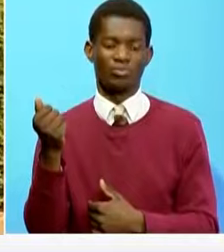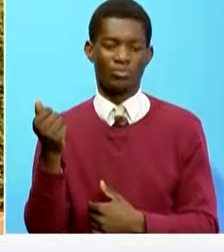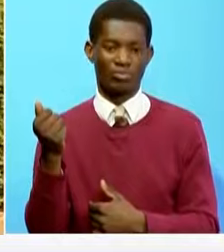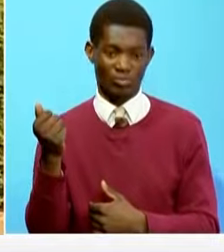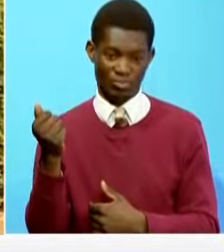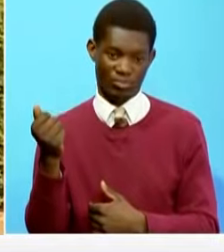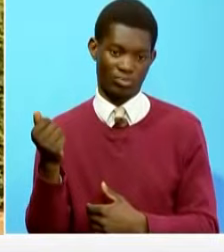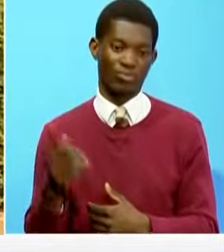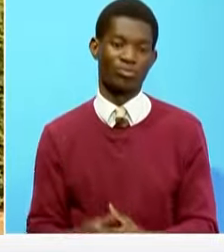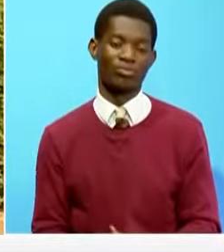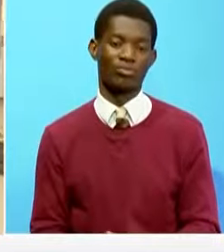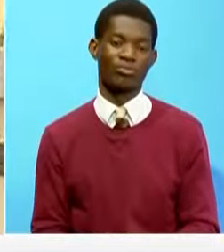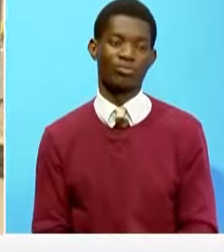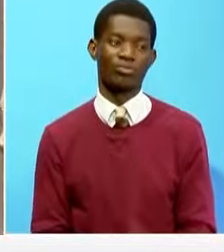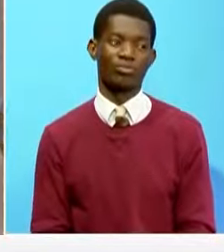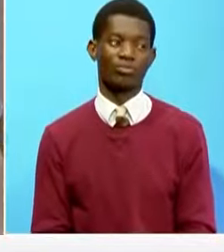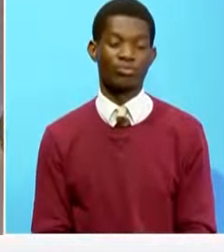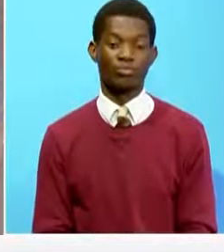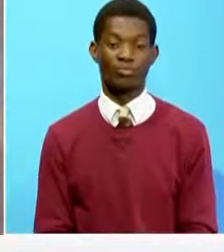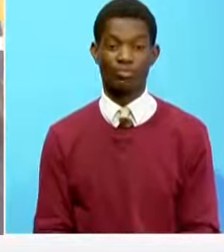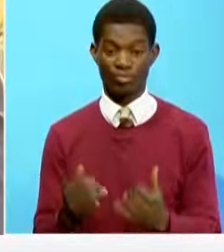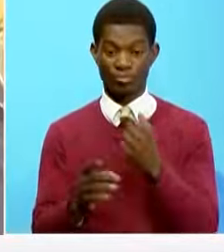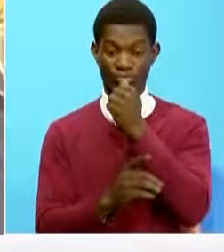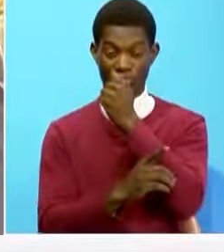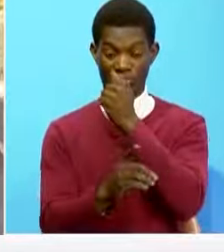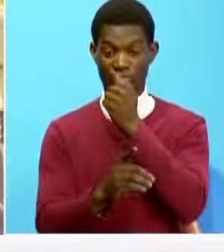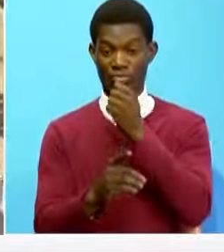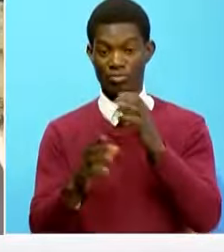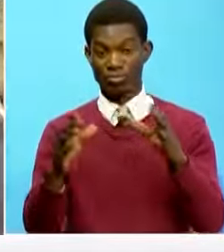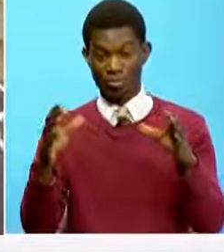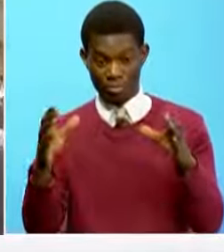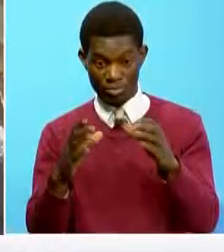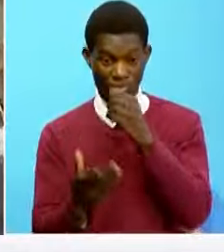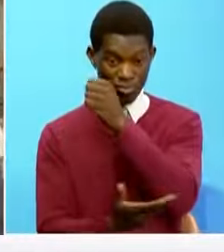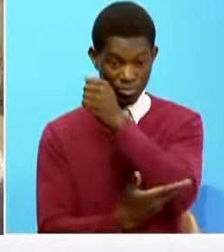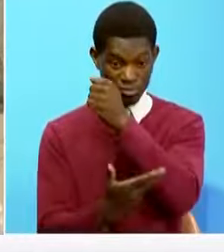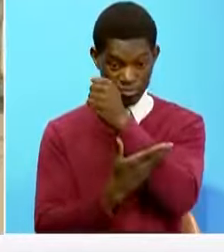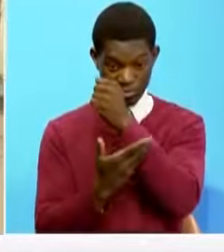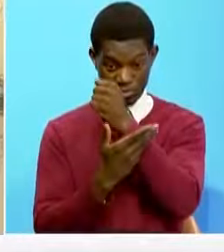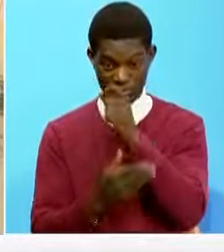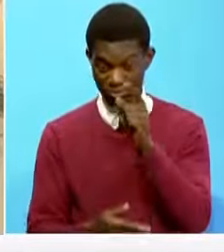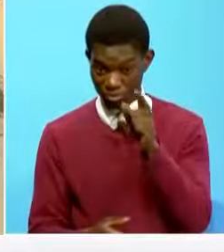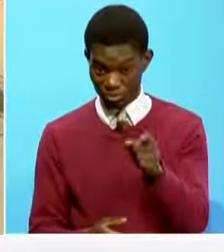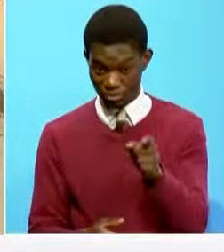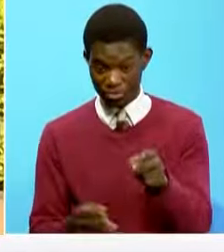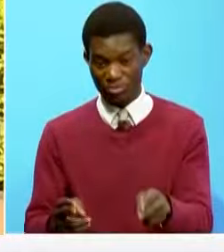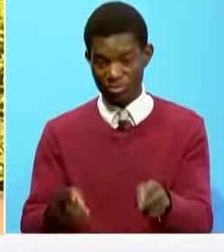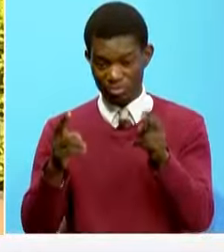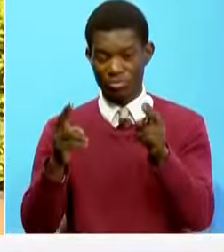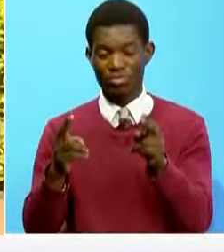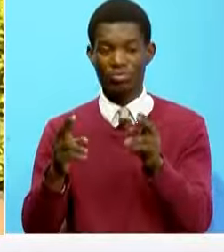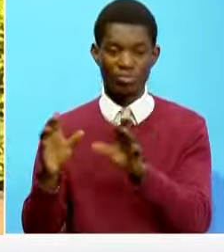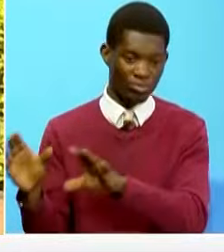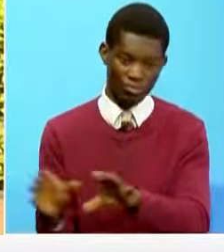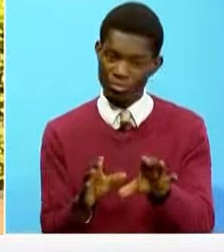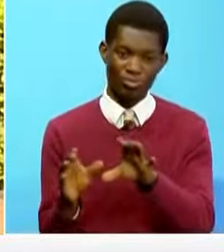or from the farmers. The Department of Community Development was awarded as the most high-performing department.